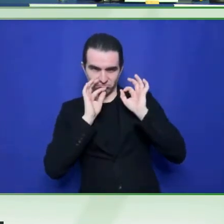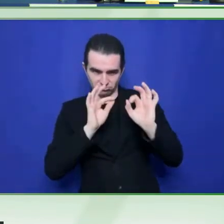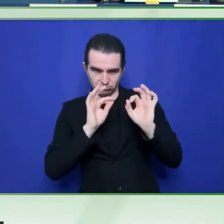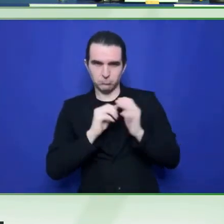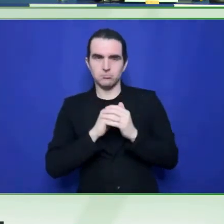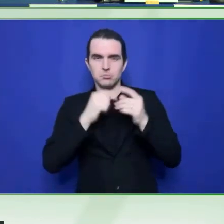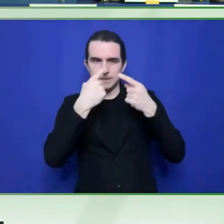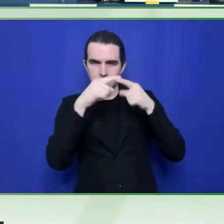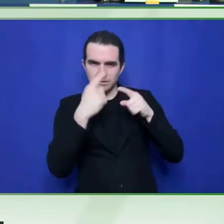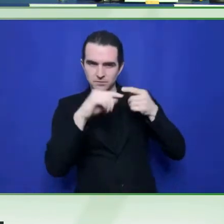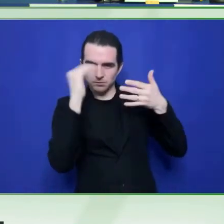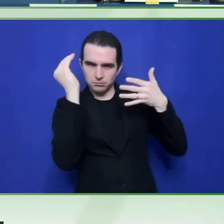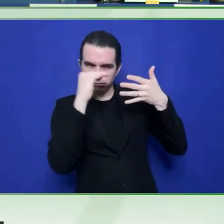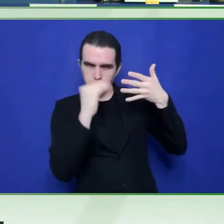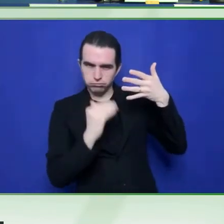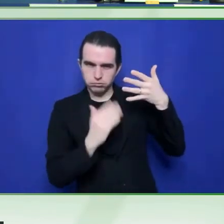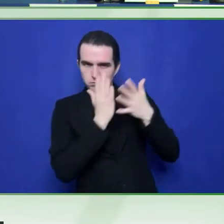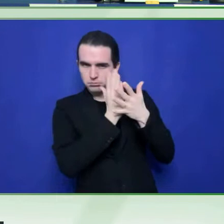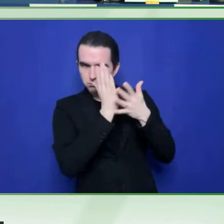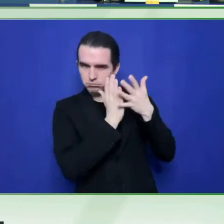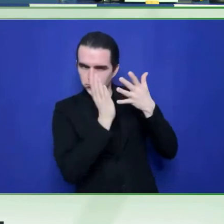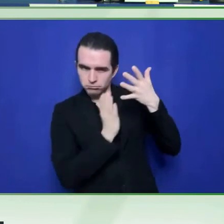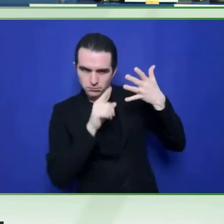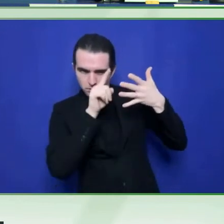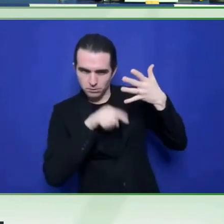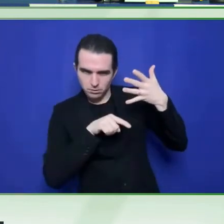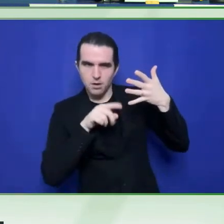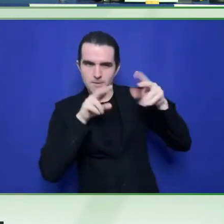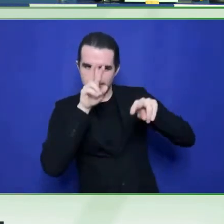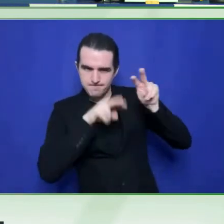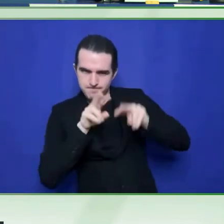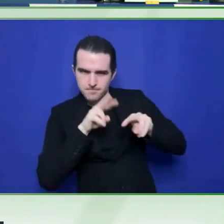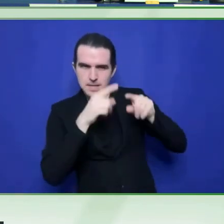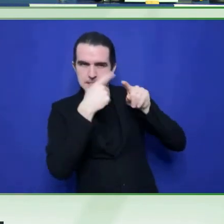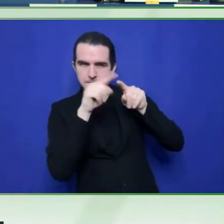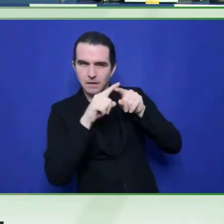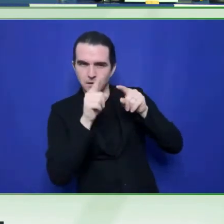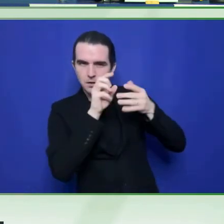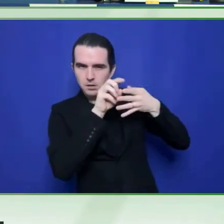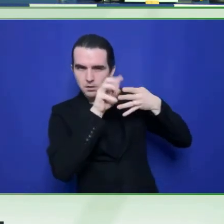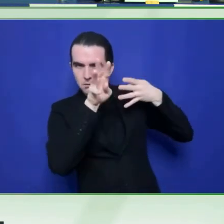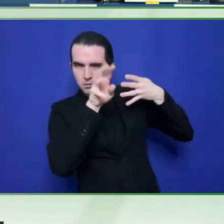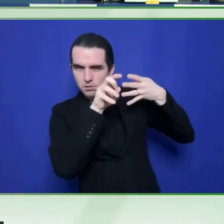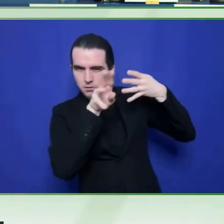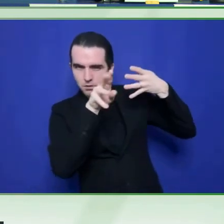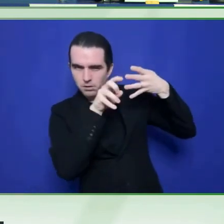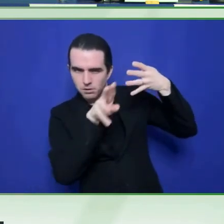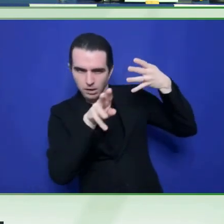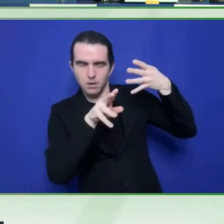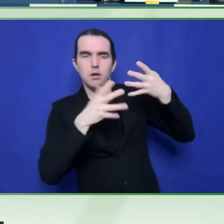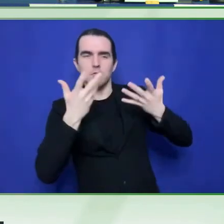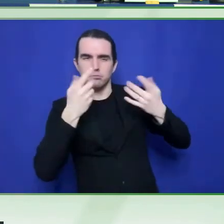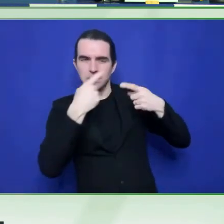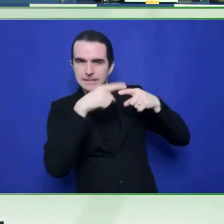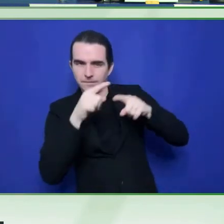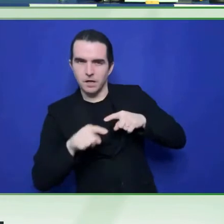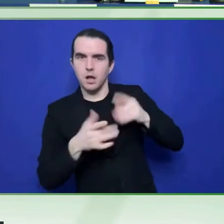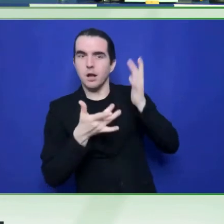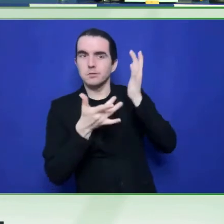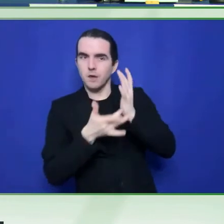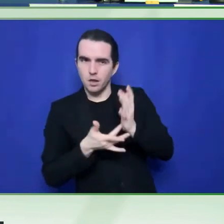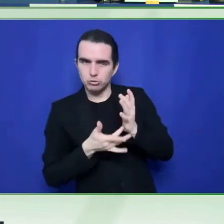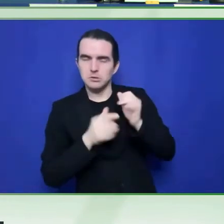of, from artificial intelligence to wearable technologies. Many of these technologies are